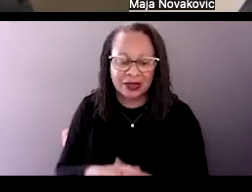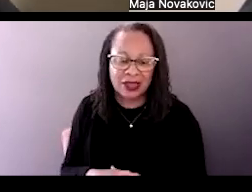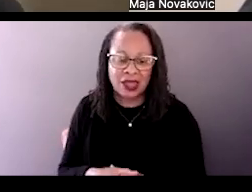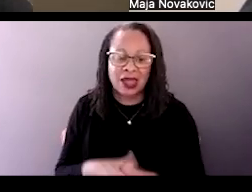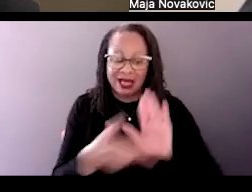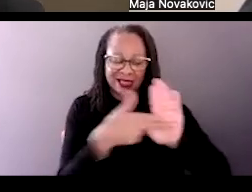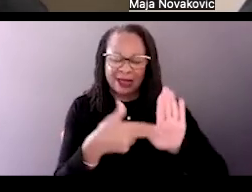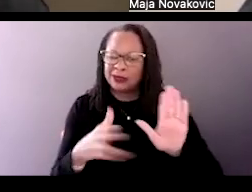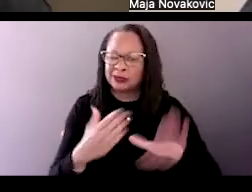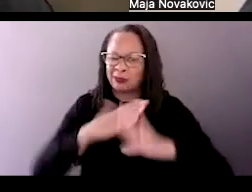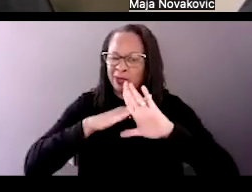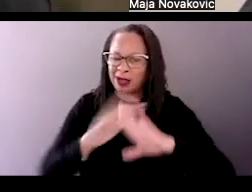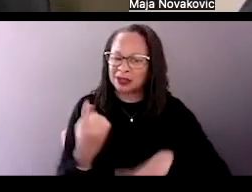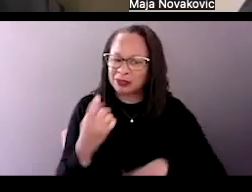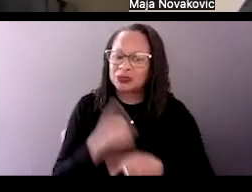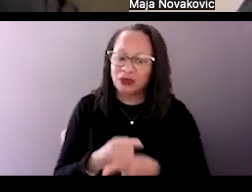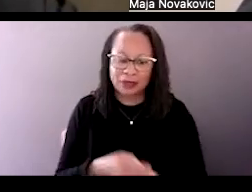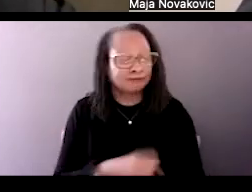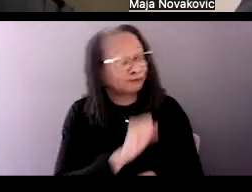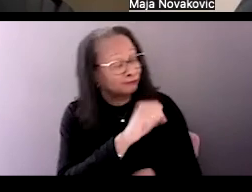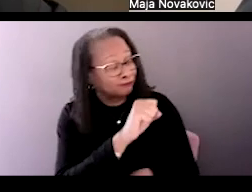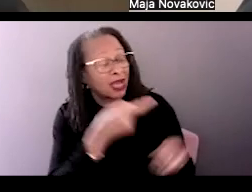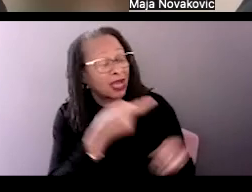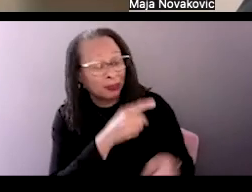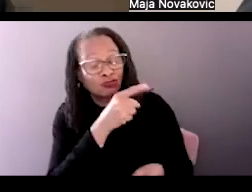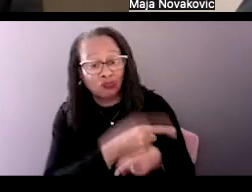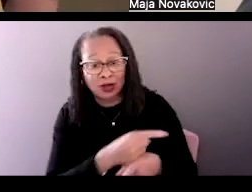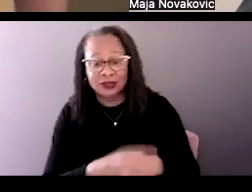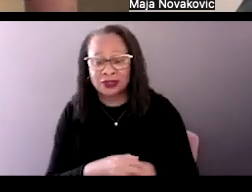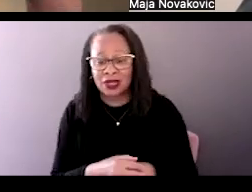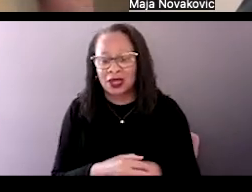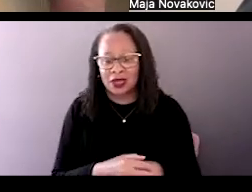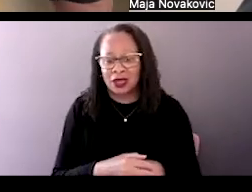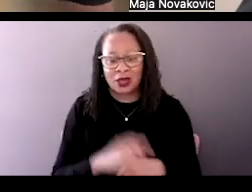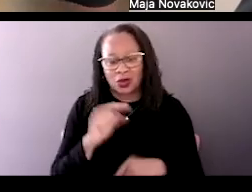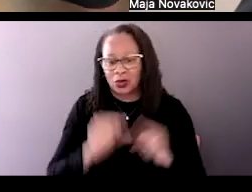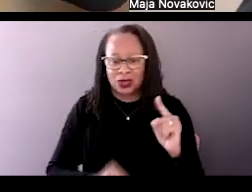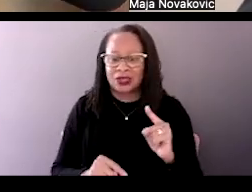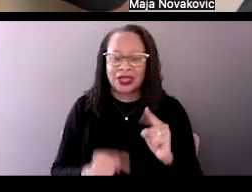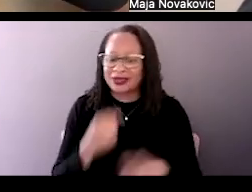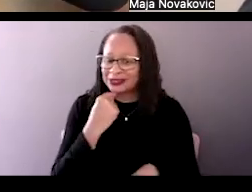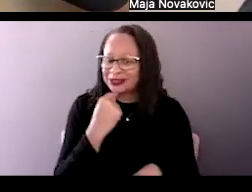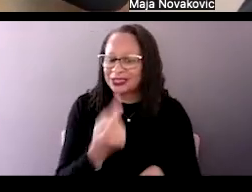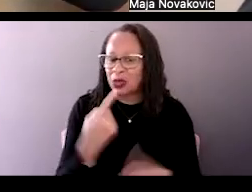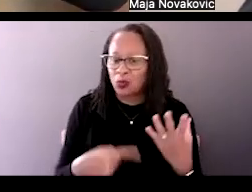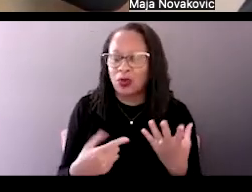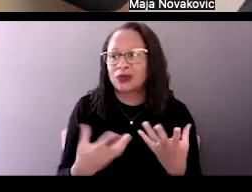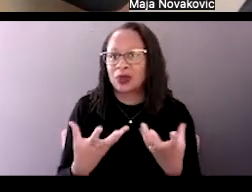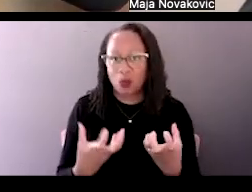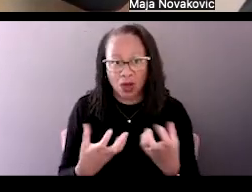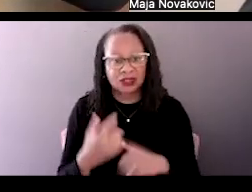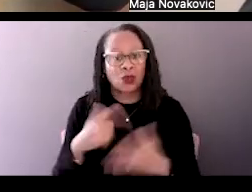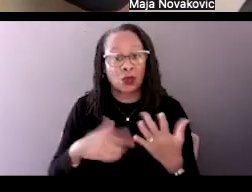way sometimes, don't they? Yes, Yeah. sometimes we cannot tell what we wanted and what we